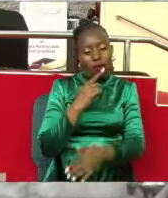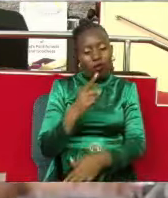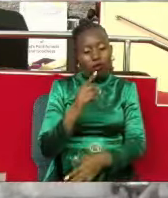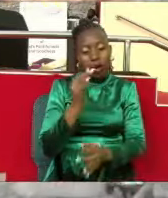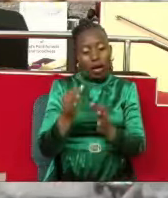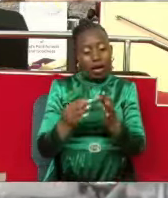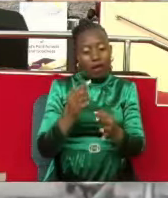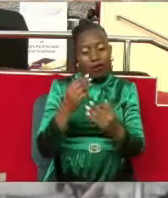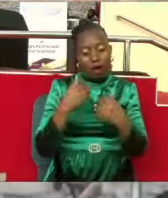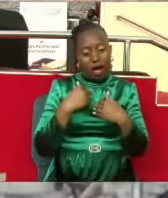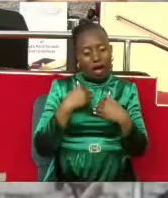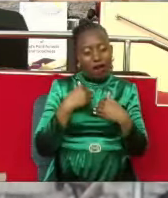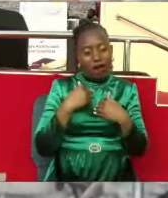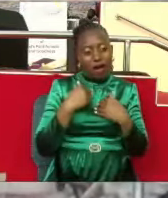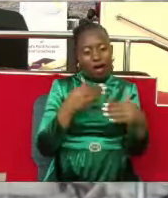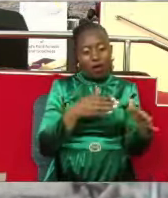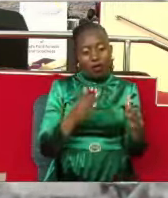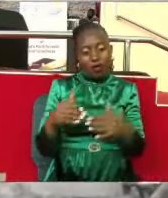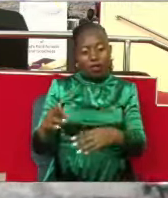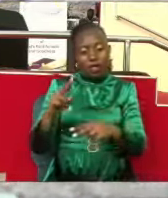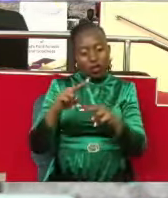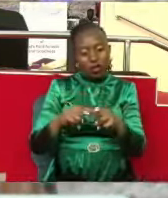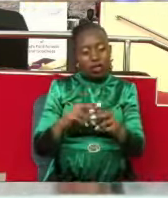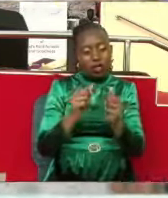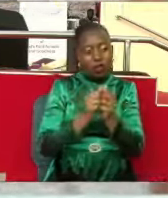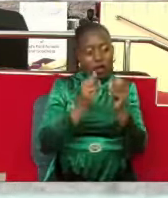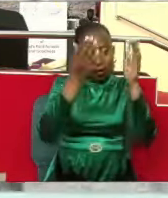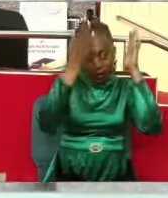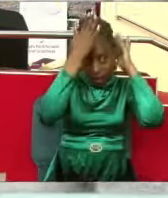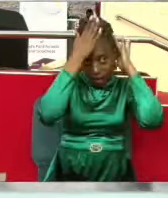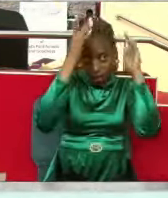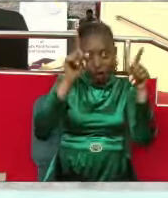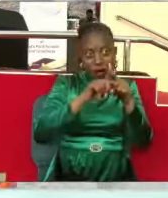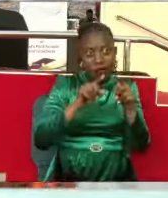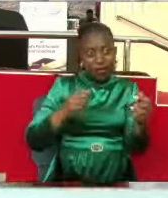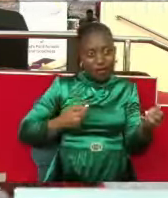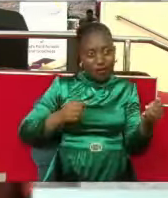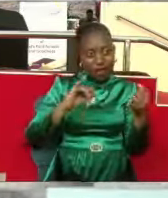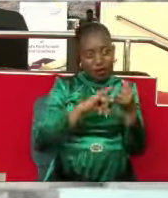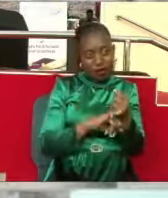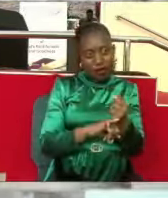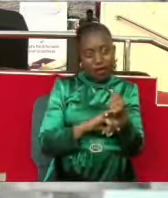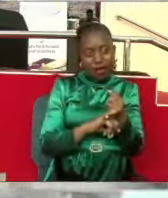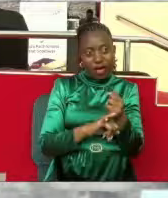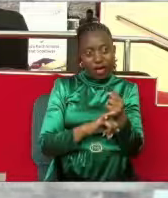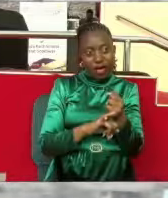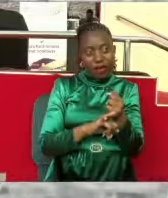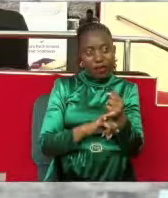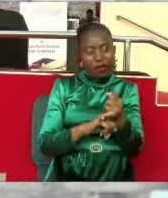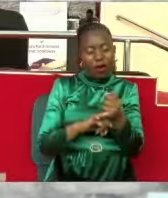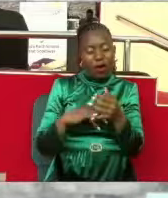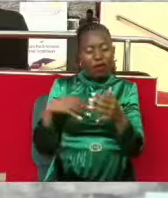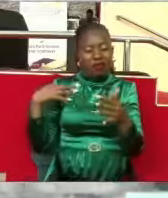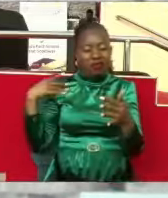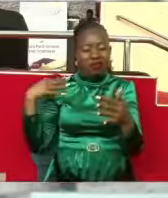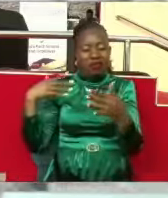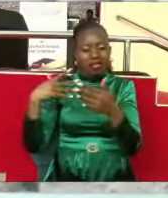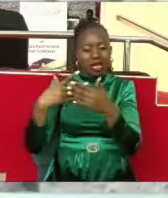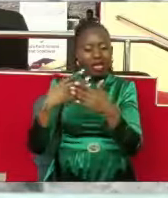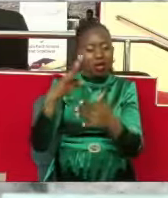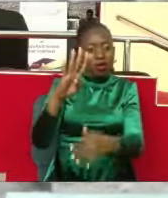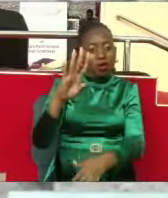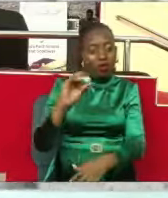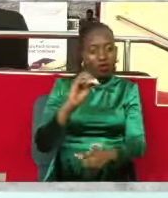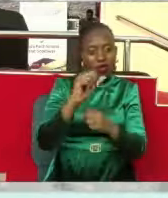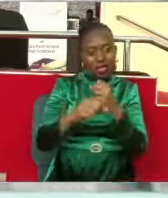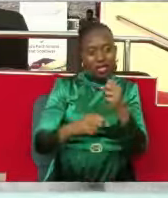to sit down with our bishop and our mom. Unapokuwa nafasi uketi na askofu wetu na mama yetu. Within the 40 years. Kwa hizo miaka 40. There have